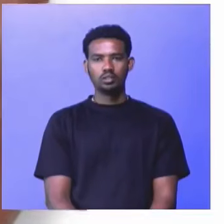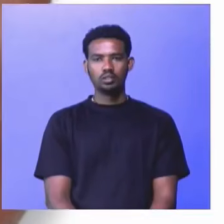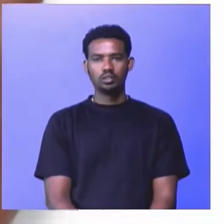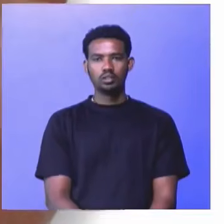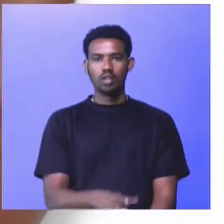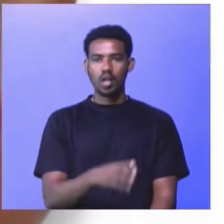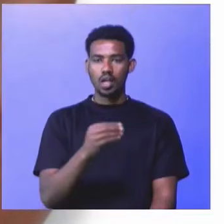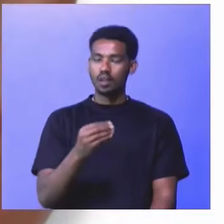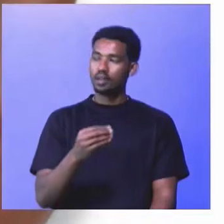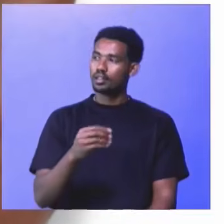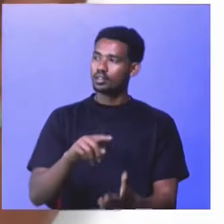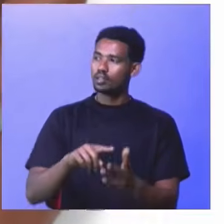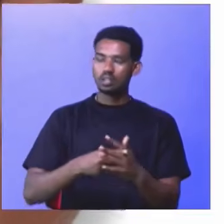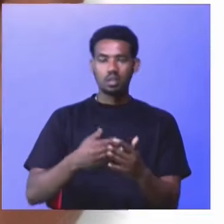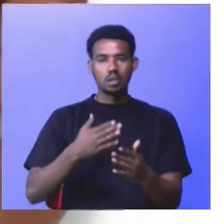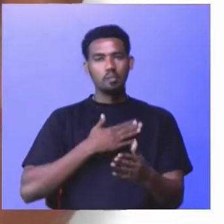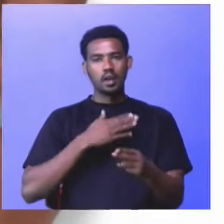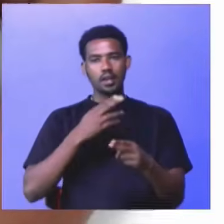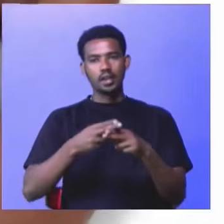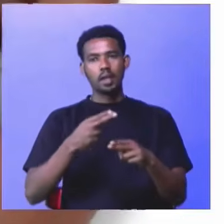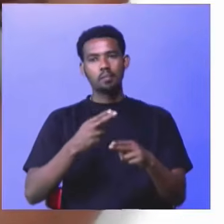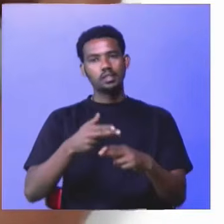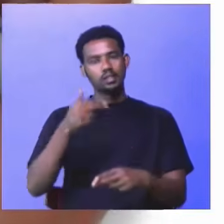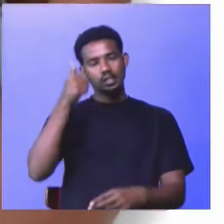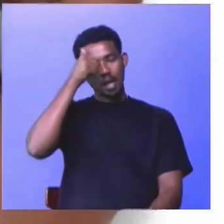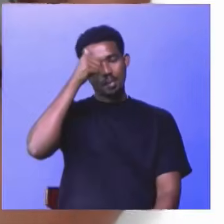And here is, my name is Abel.